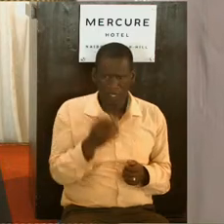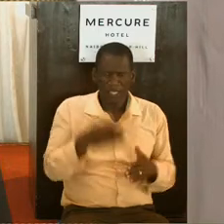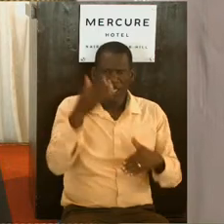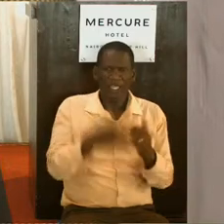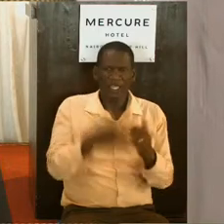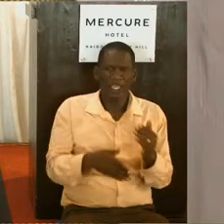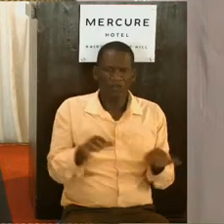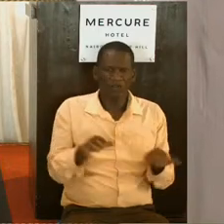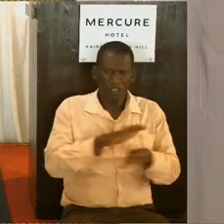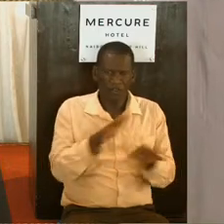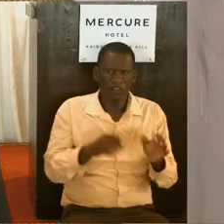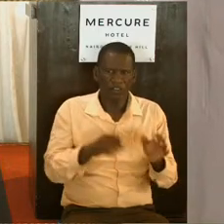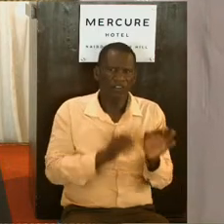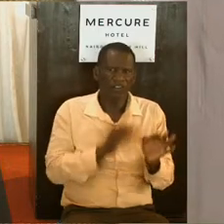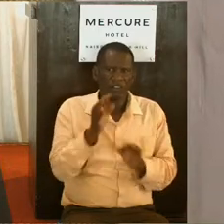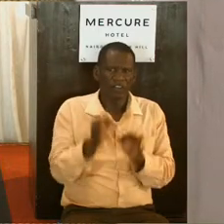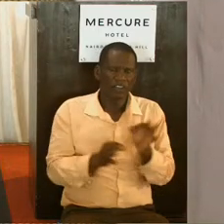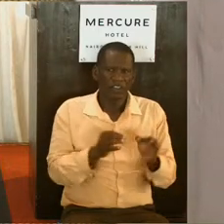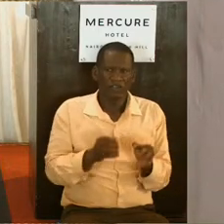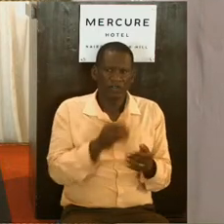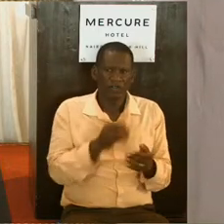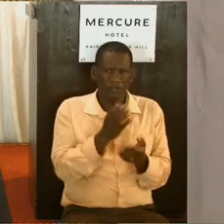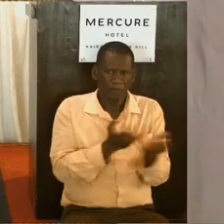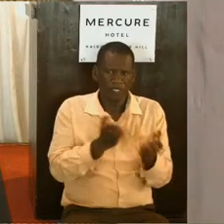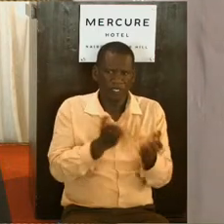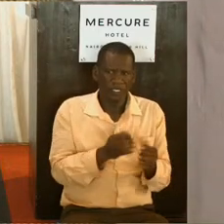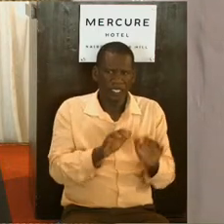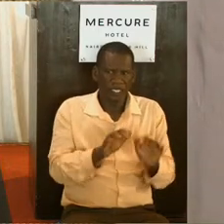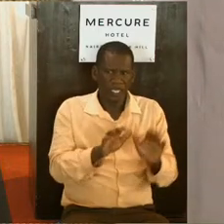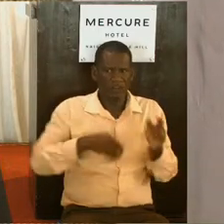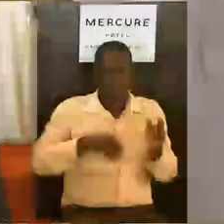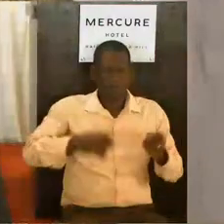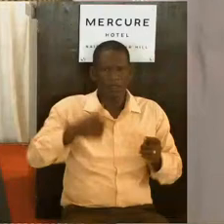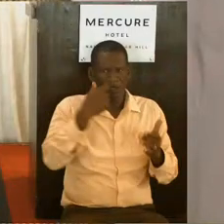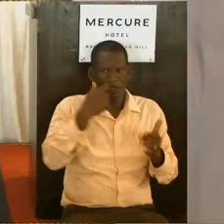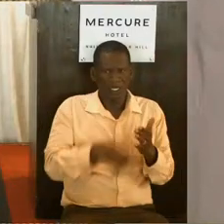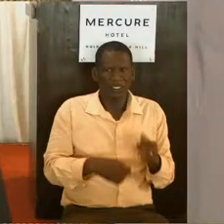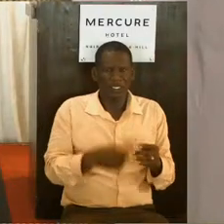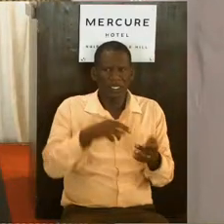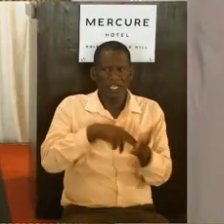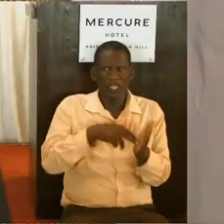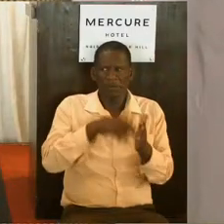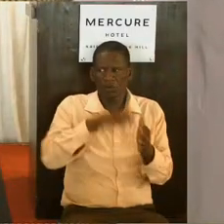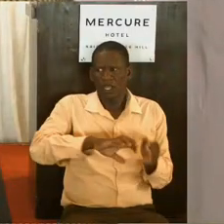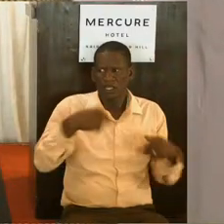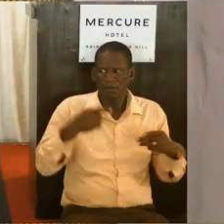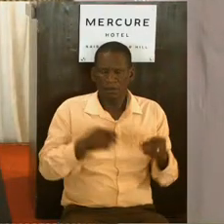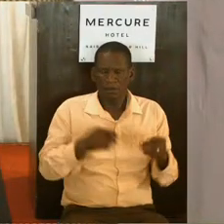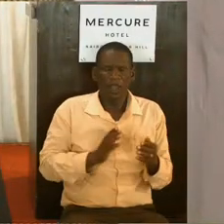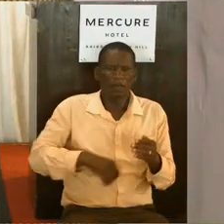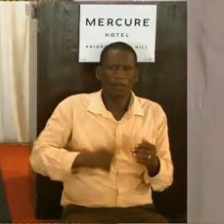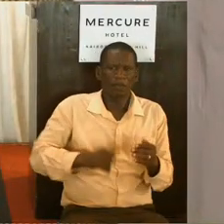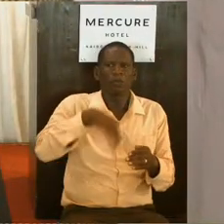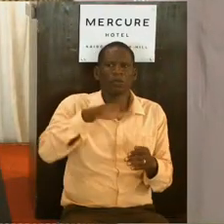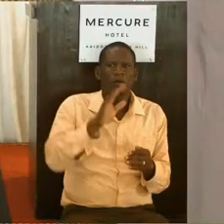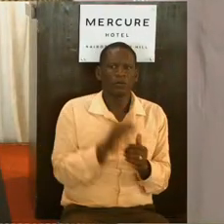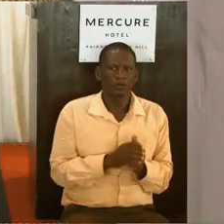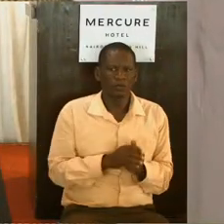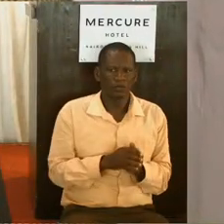the end of the day if some businesses are evading taxes then it means others are overpaying